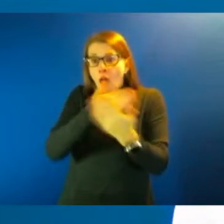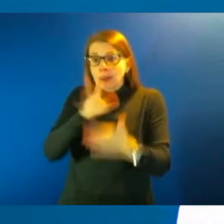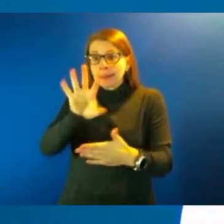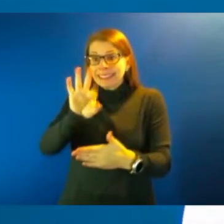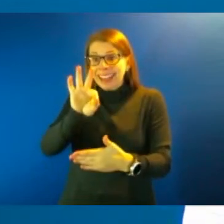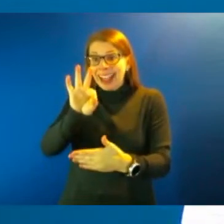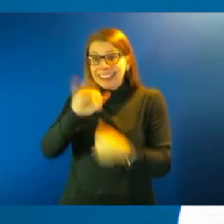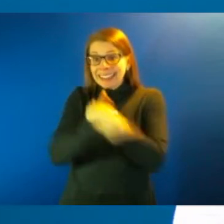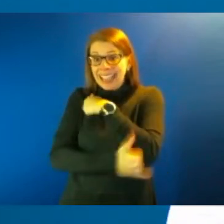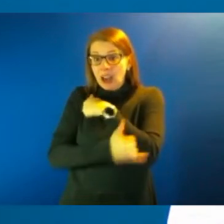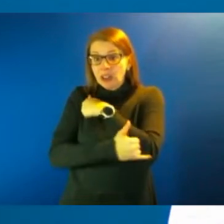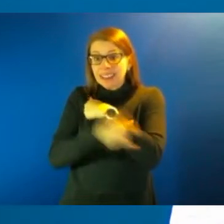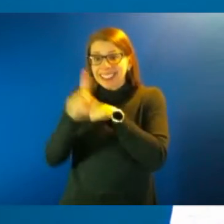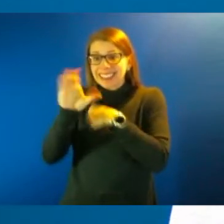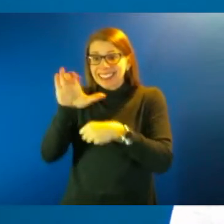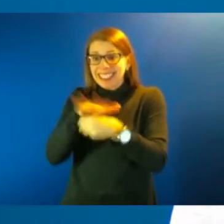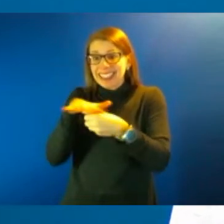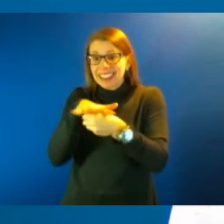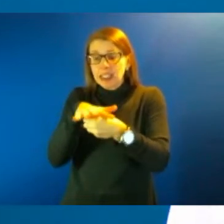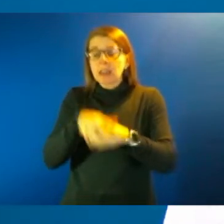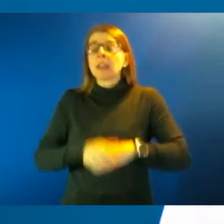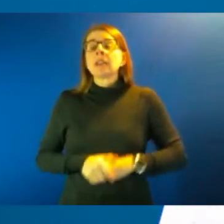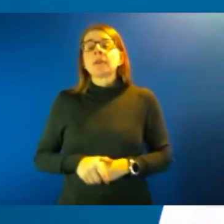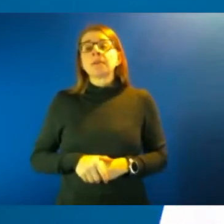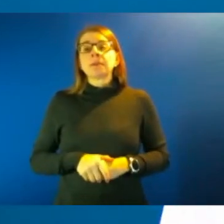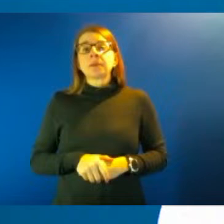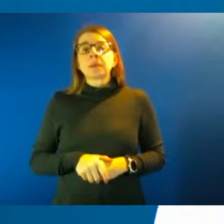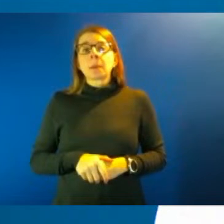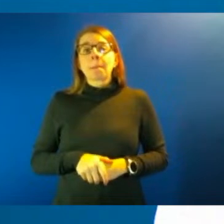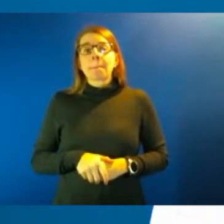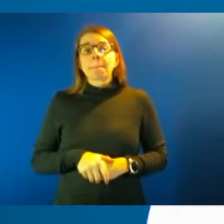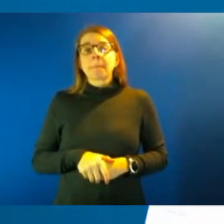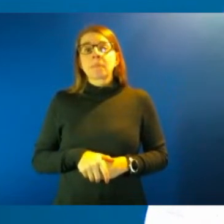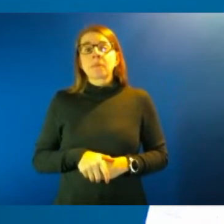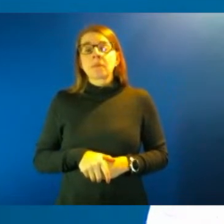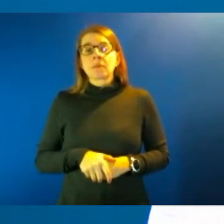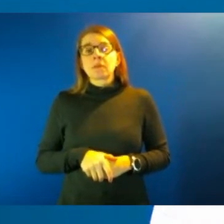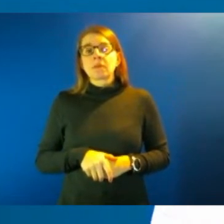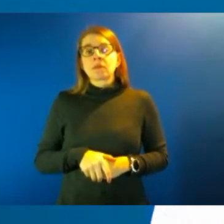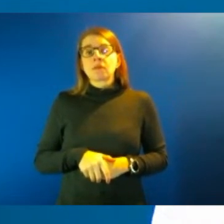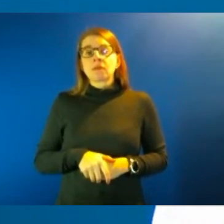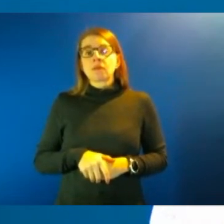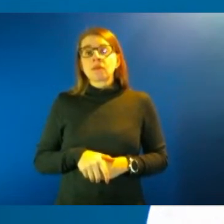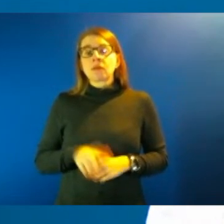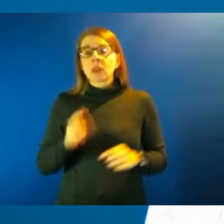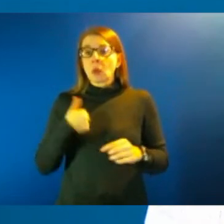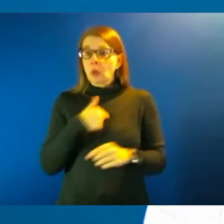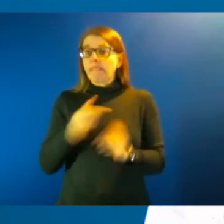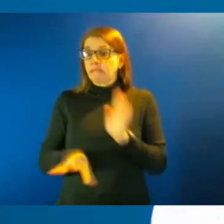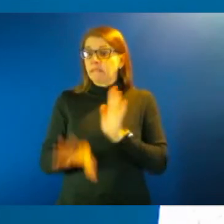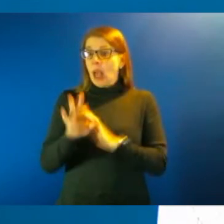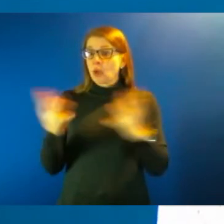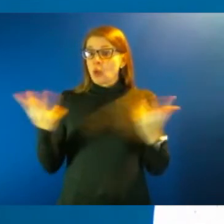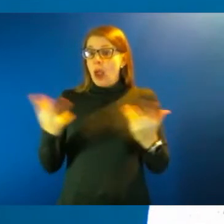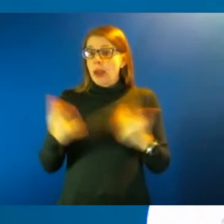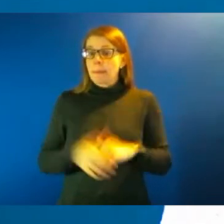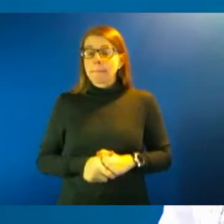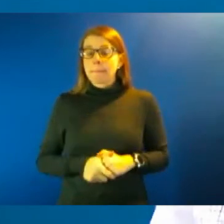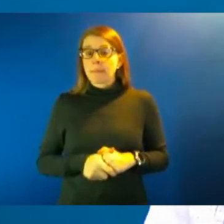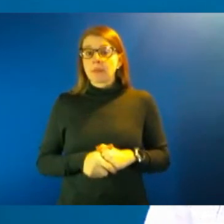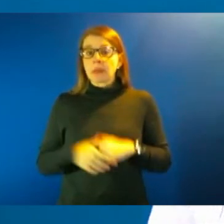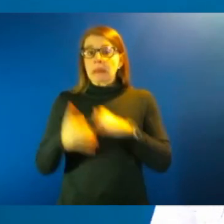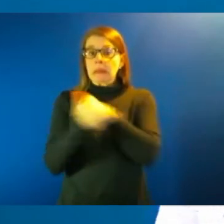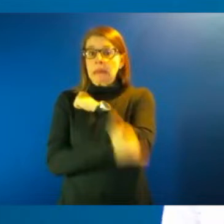area. And so, and so what we found was that that in counties